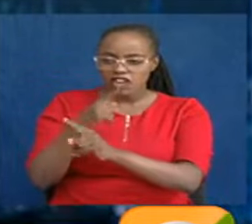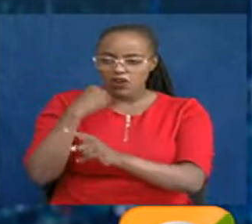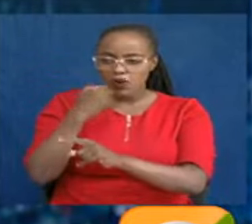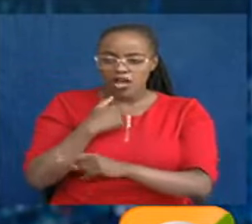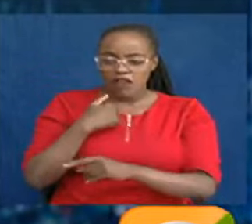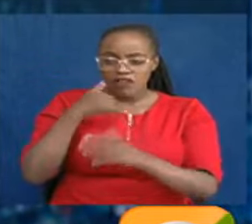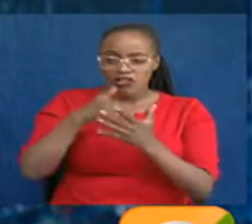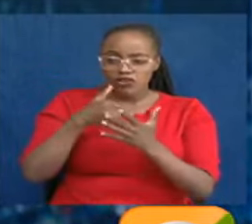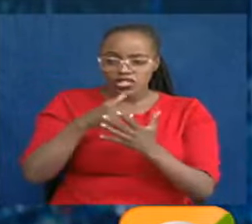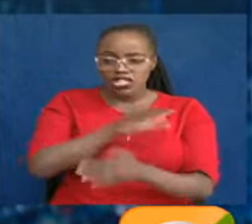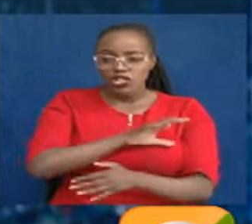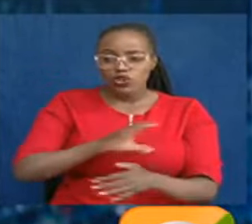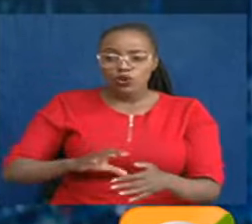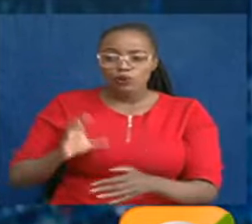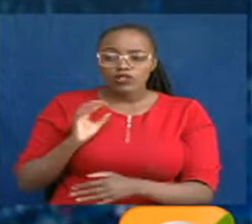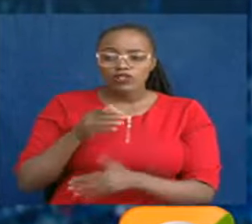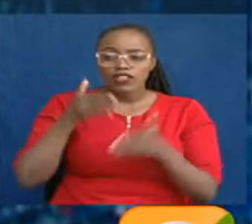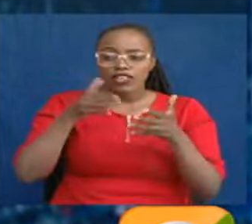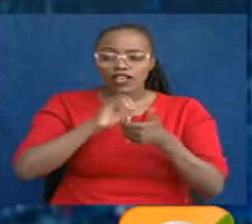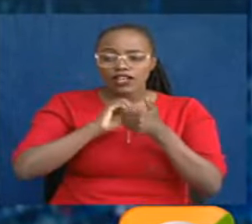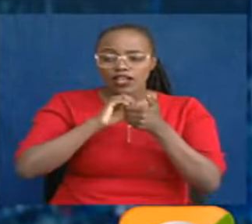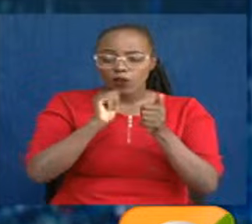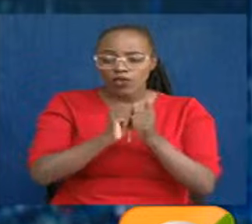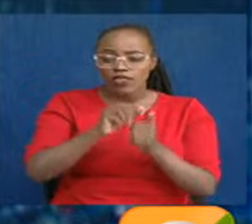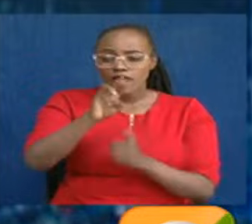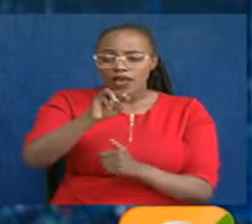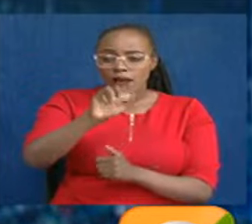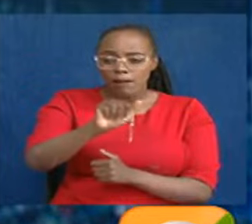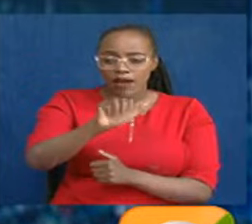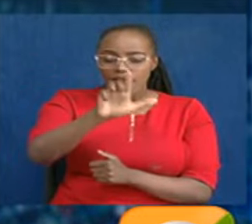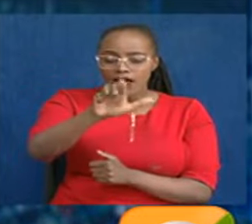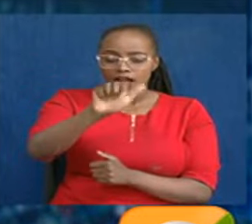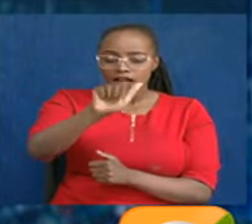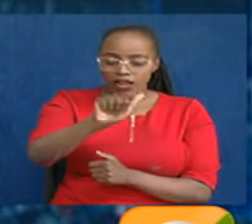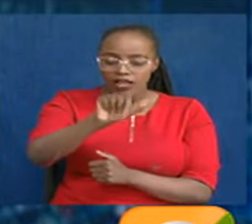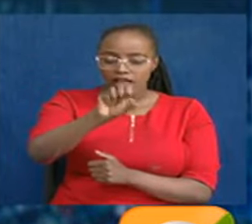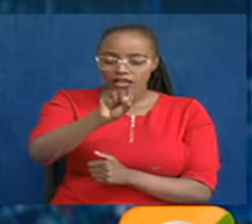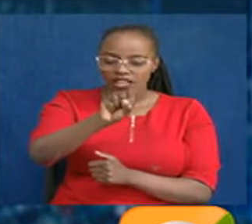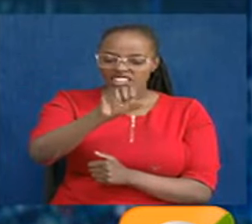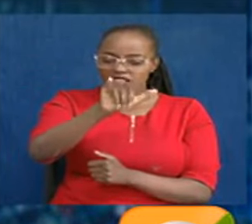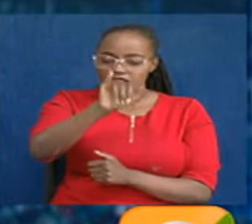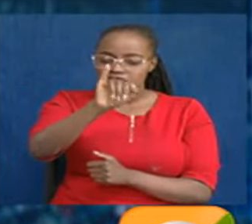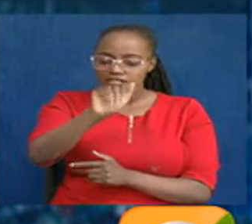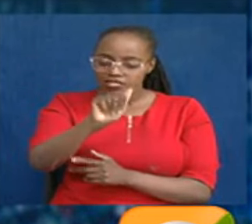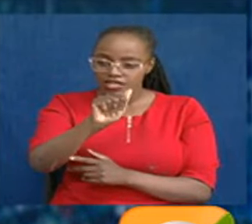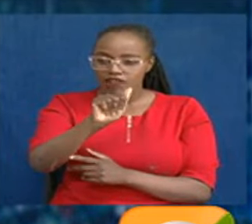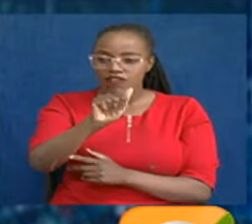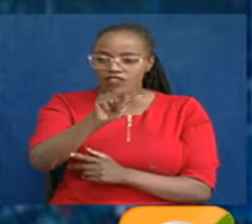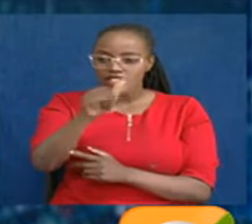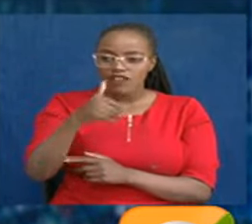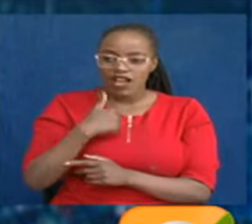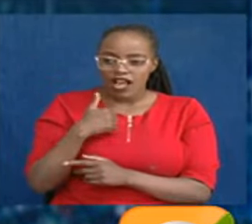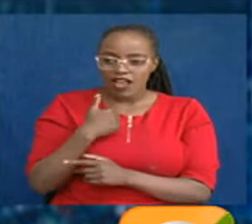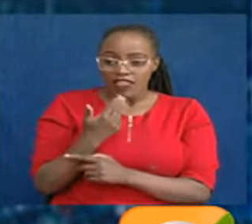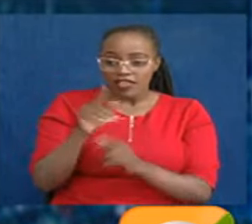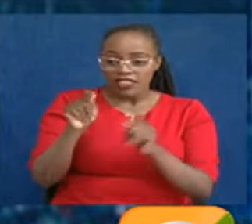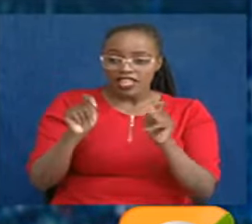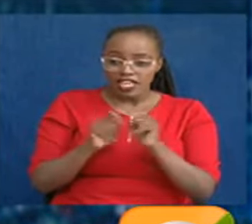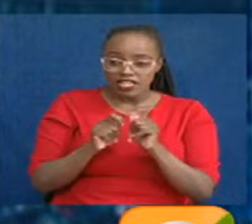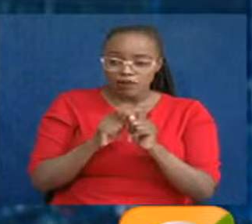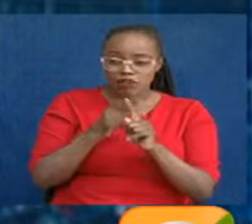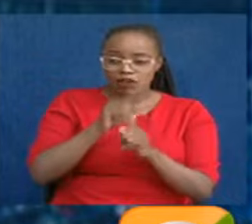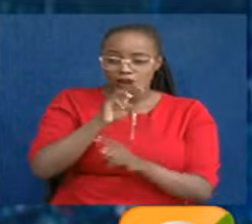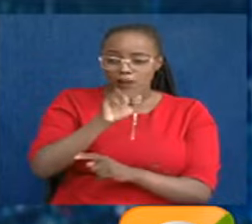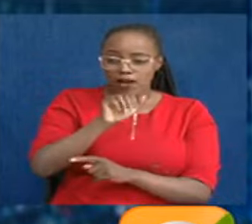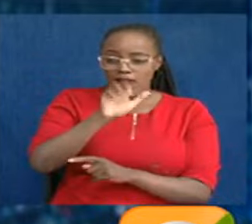Malaysia. We've had engagement with Malaysia for quite some time. In June, we had a team that visited Malaysia. We had a